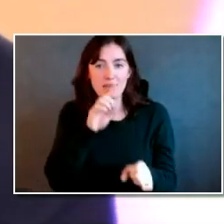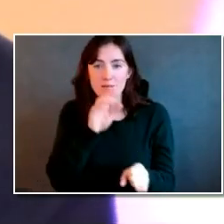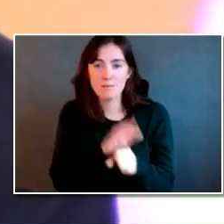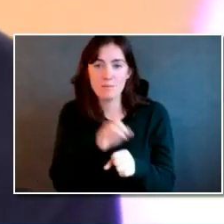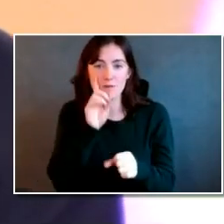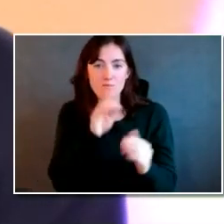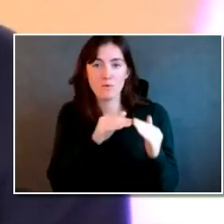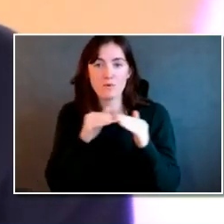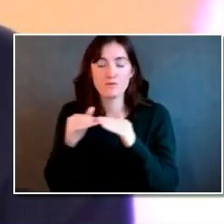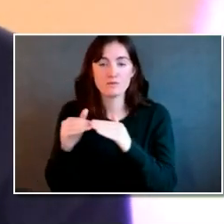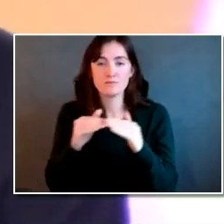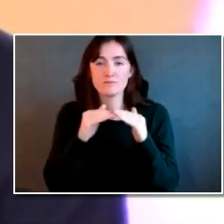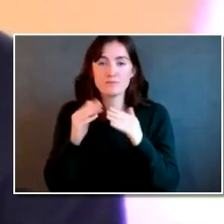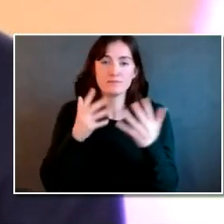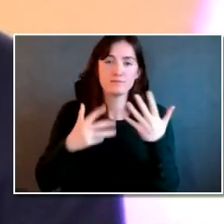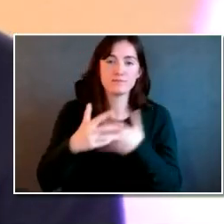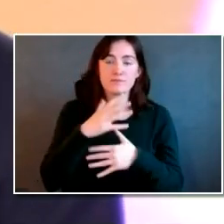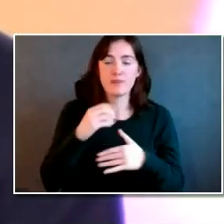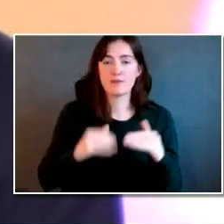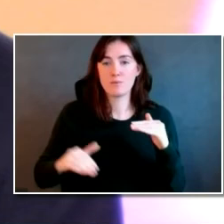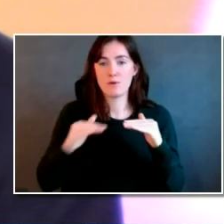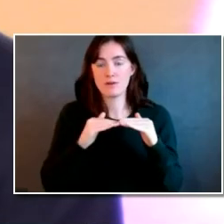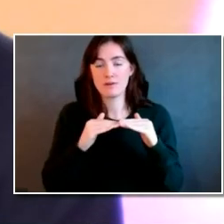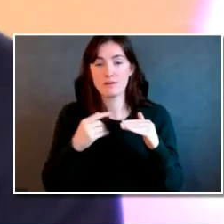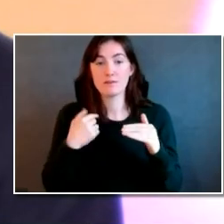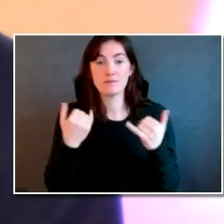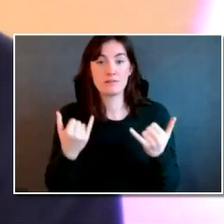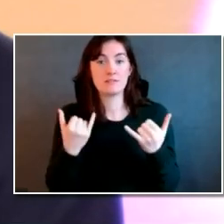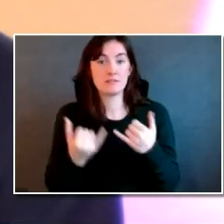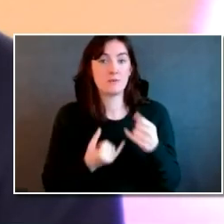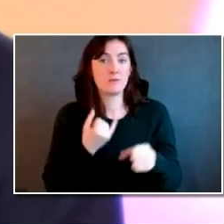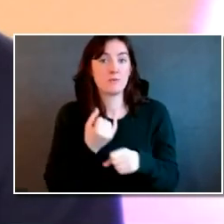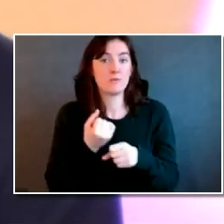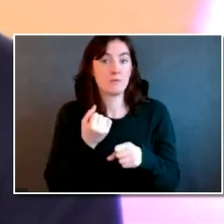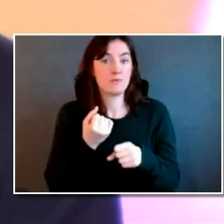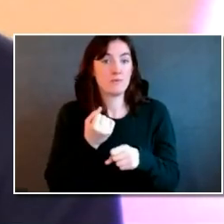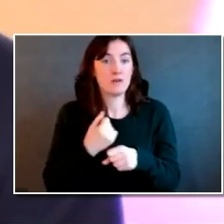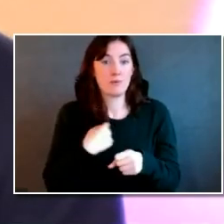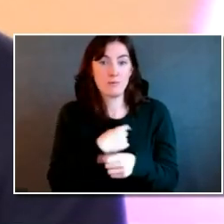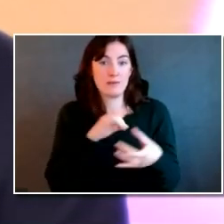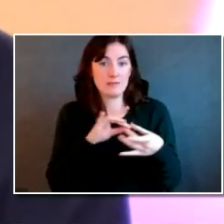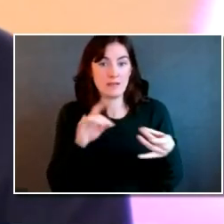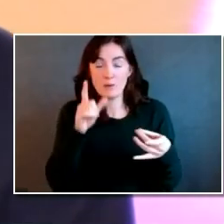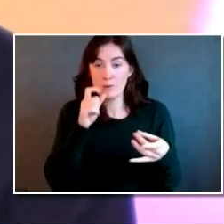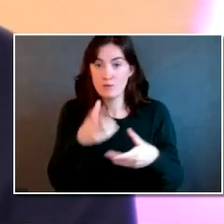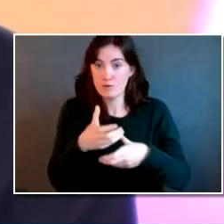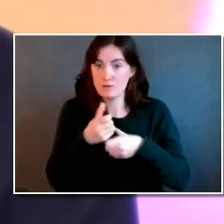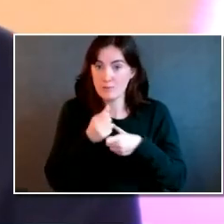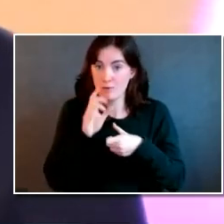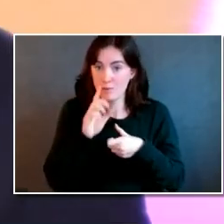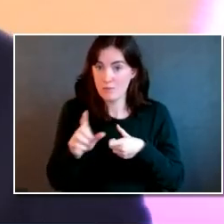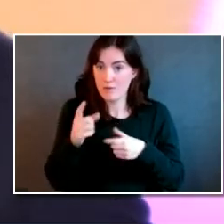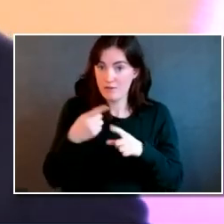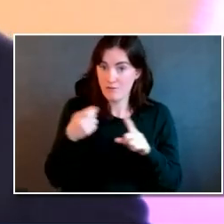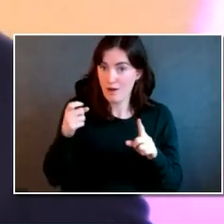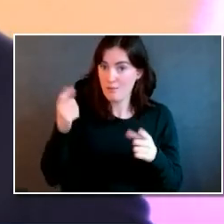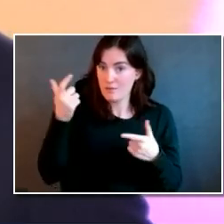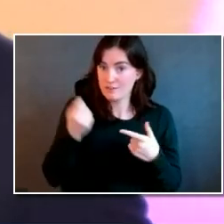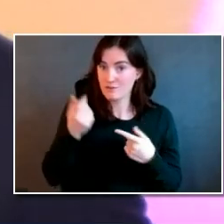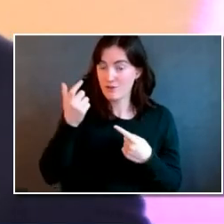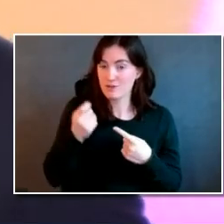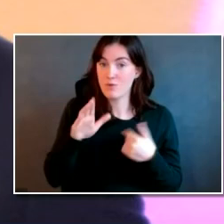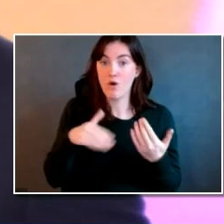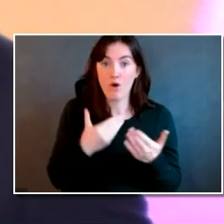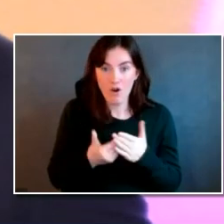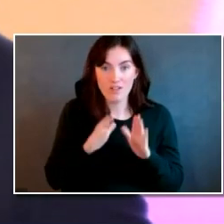This year, as we stated, who the recipients will be for the McKinney Scholarship will be all of the class of